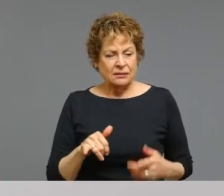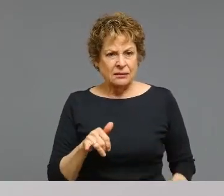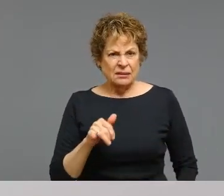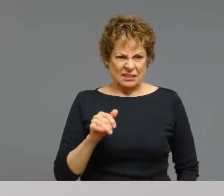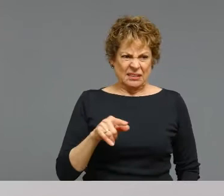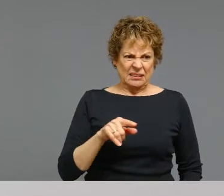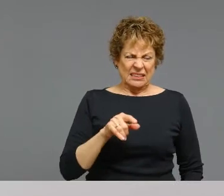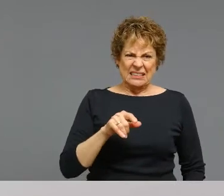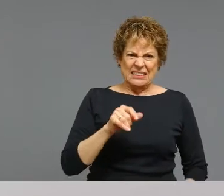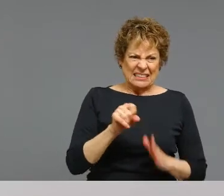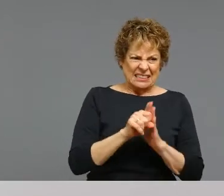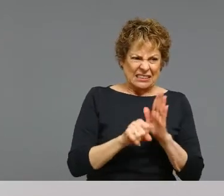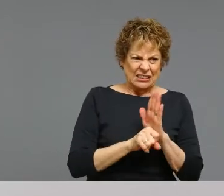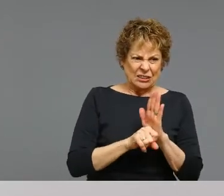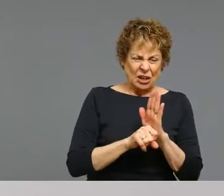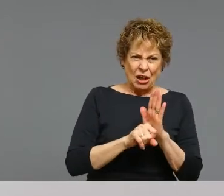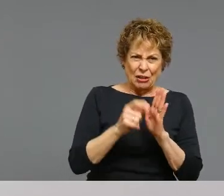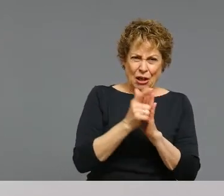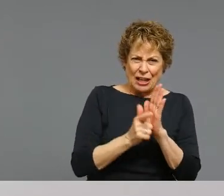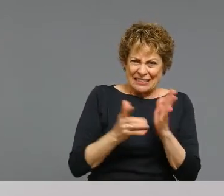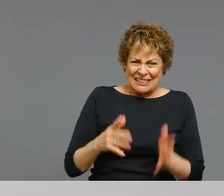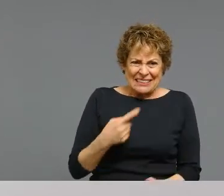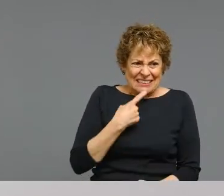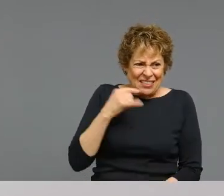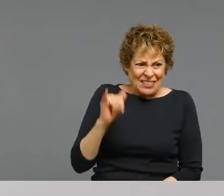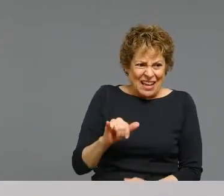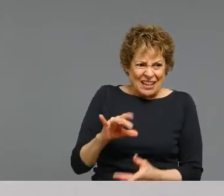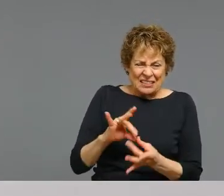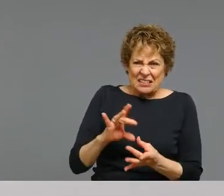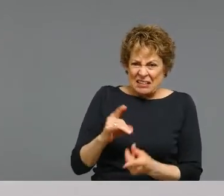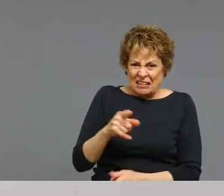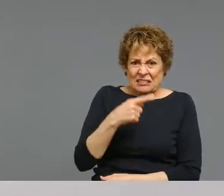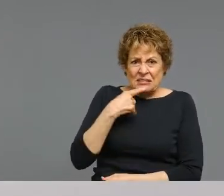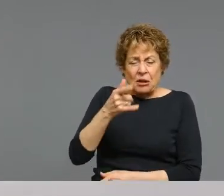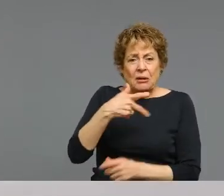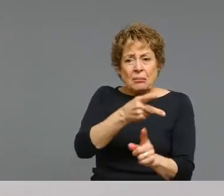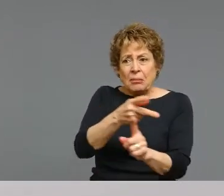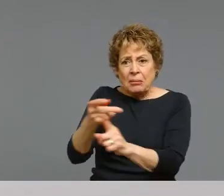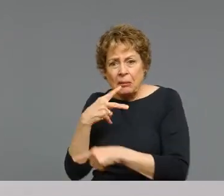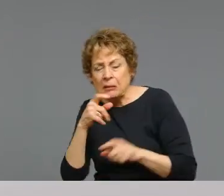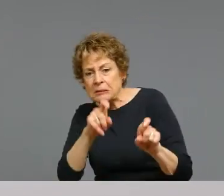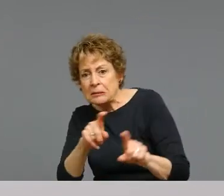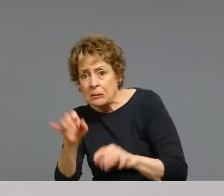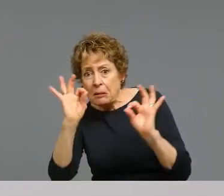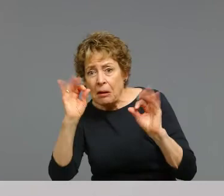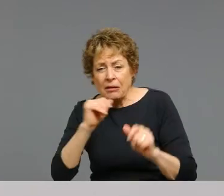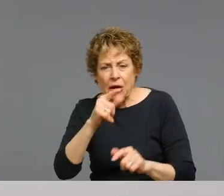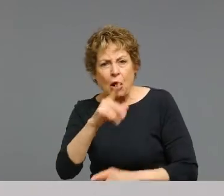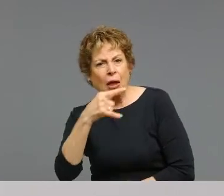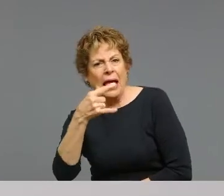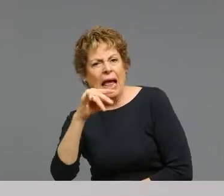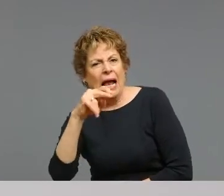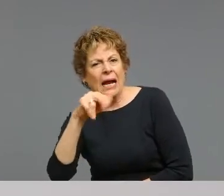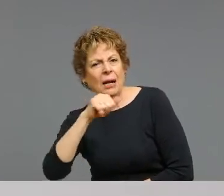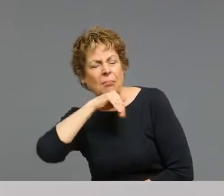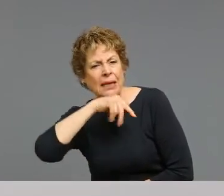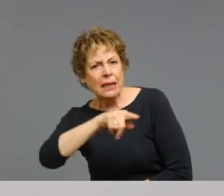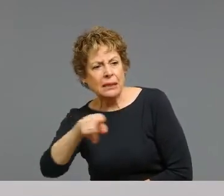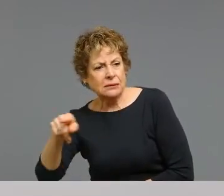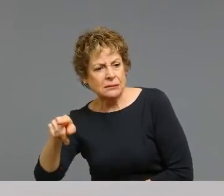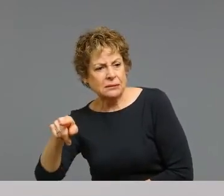you're being handled like a guinea pig? I would say that I unfortunately, know it's a political question. No. I'm